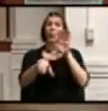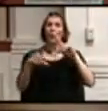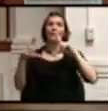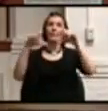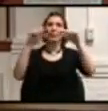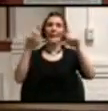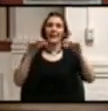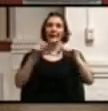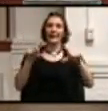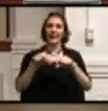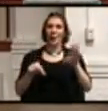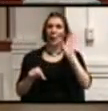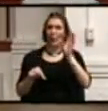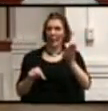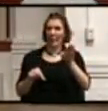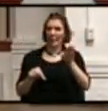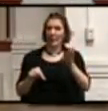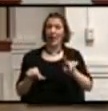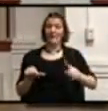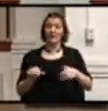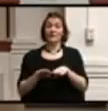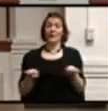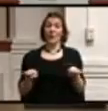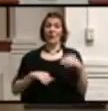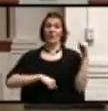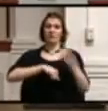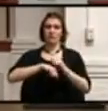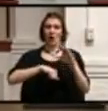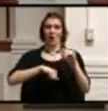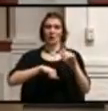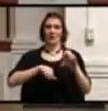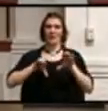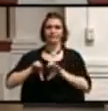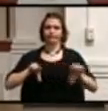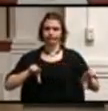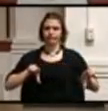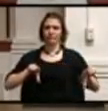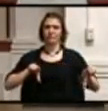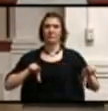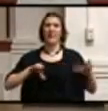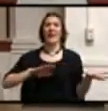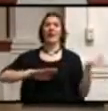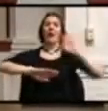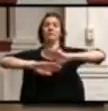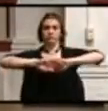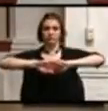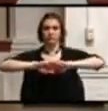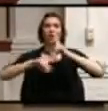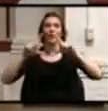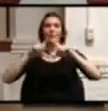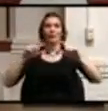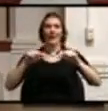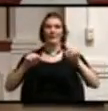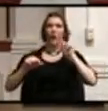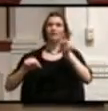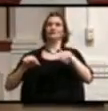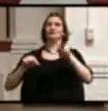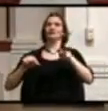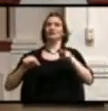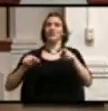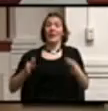have on the ground floor we have concrete block backup, brick veneer. The towers are